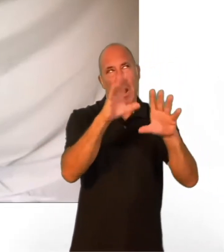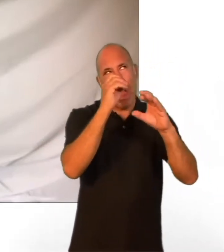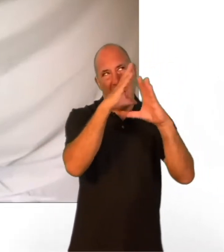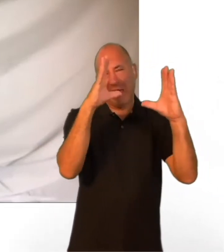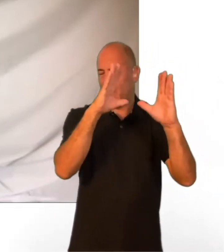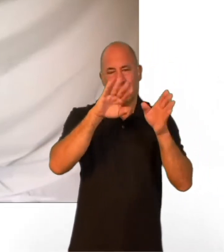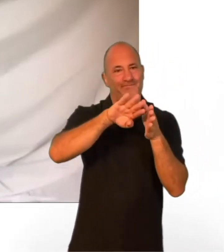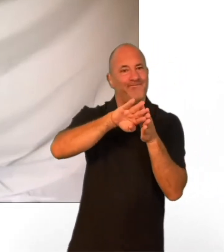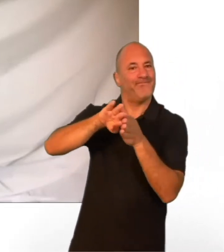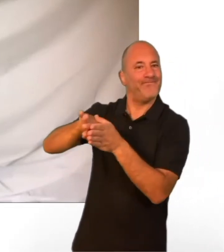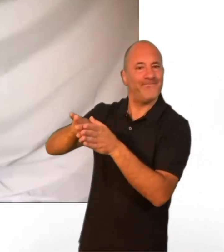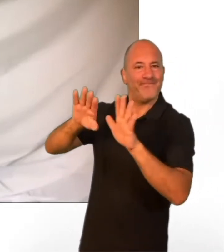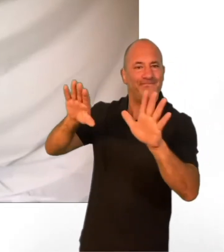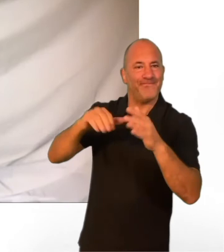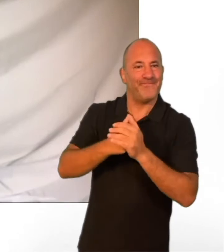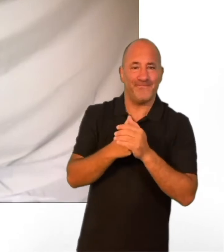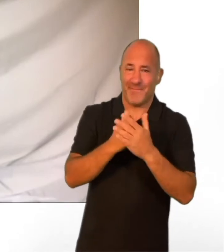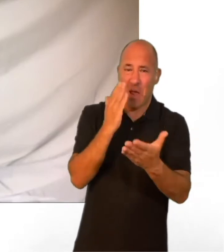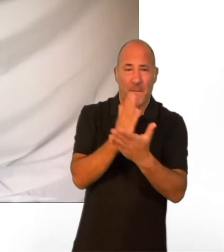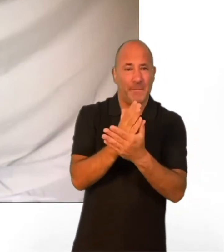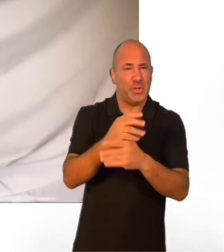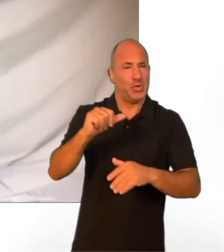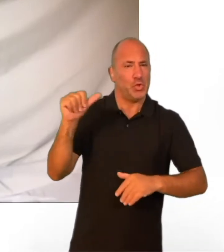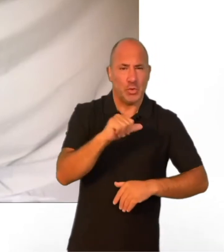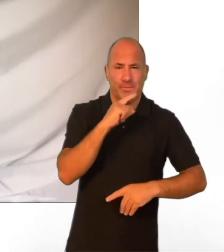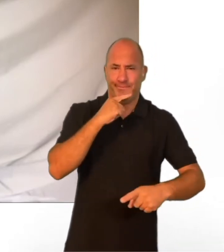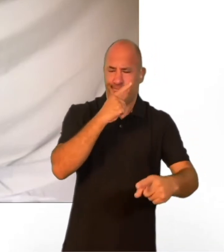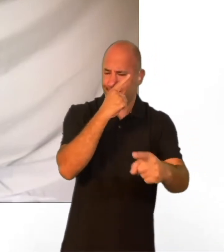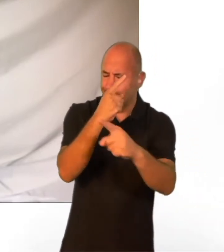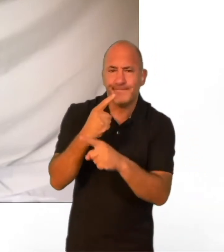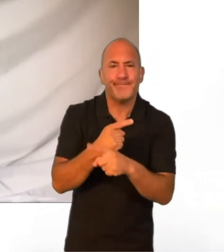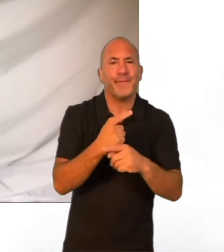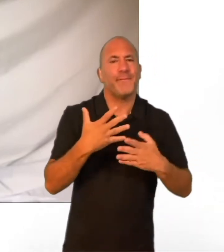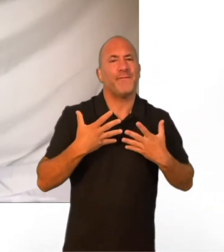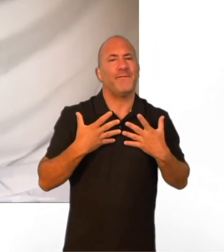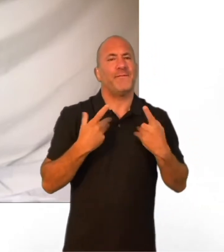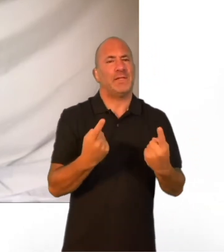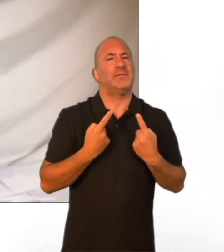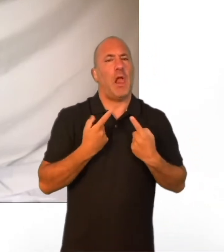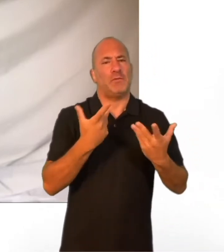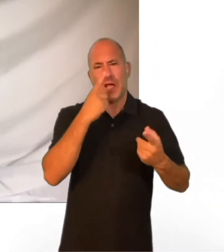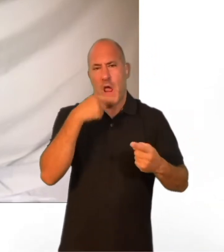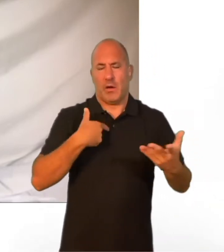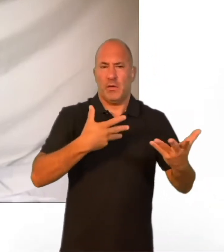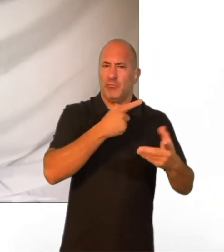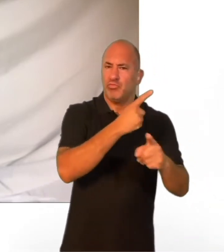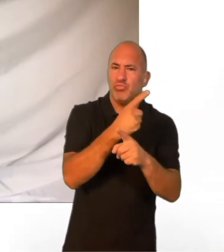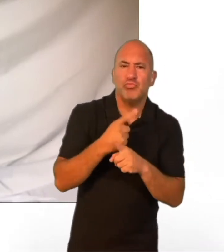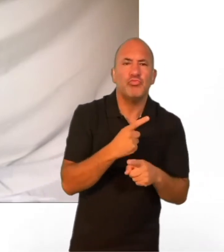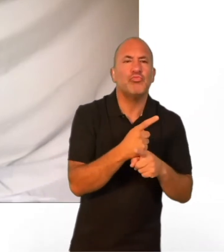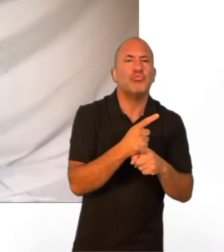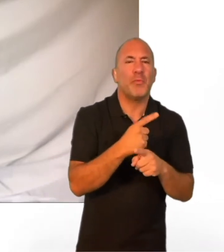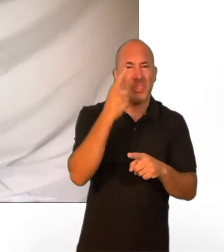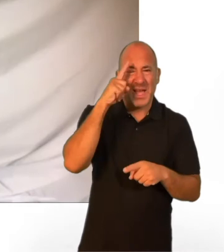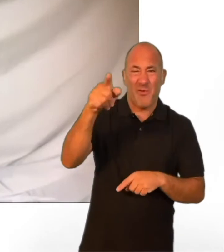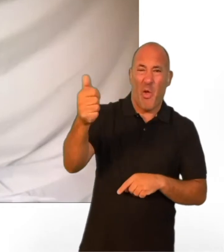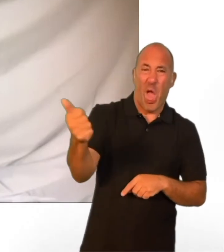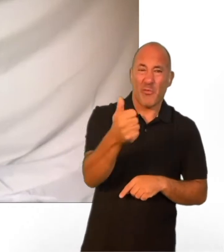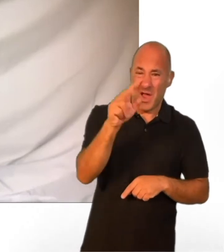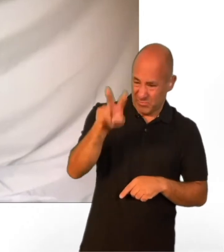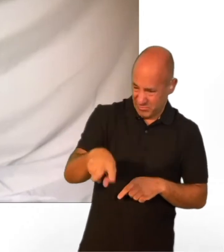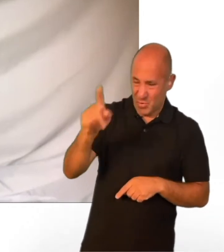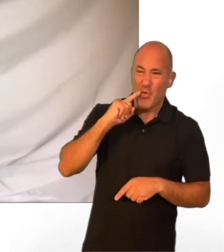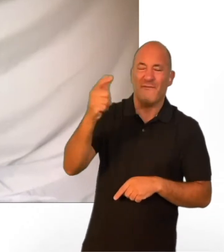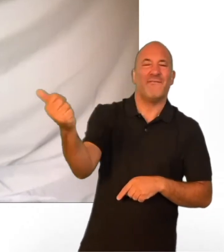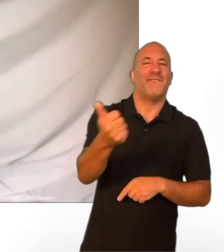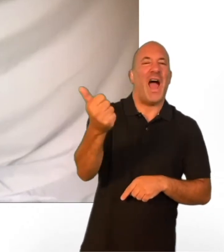disabled people look like at the door, like 100%. That, like, we need to be able to hold space for the